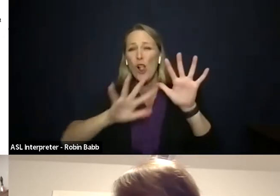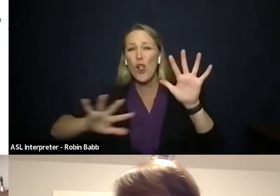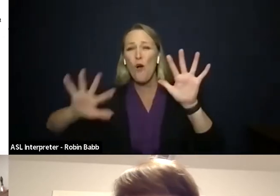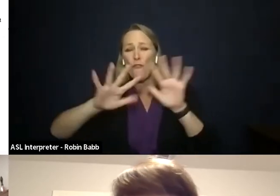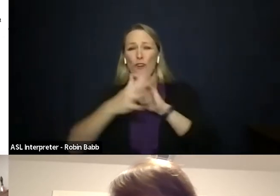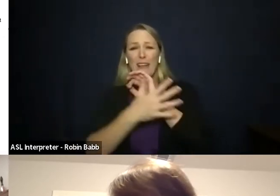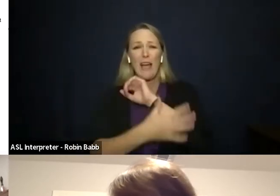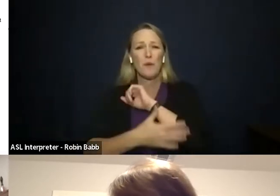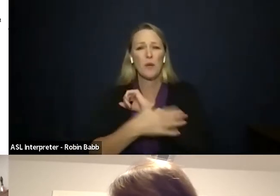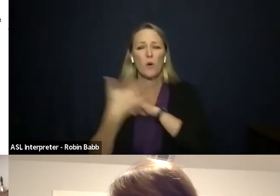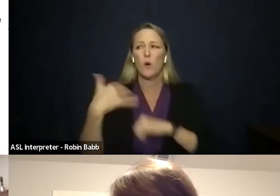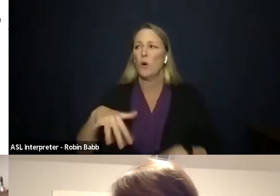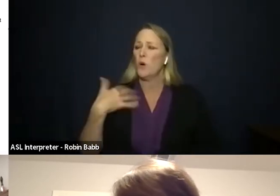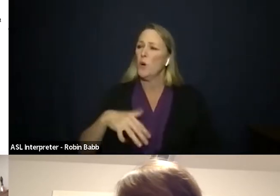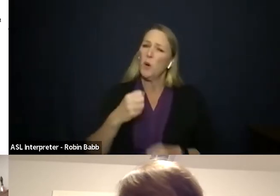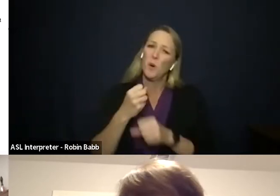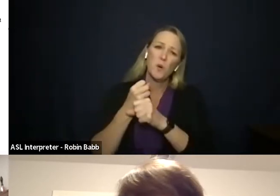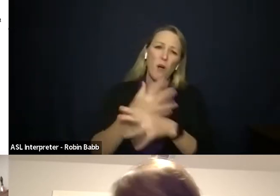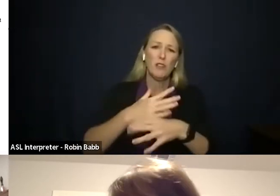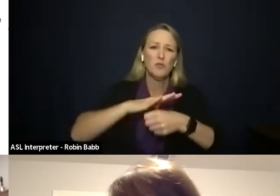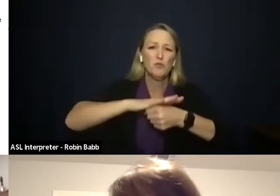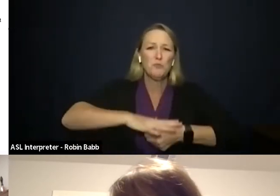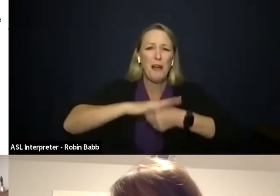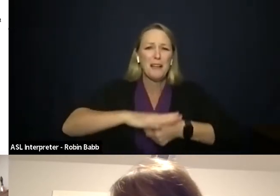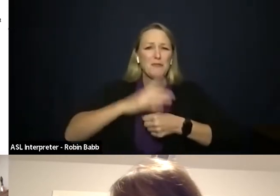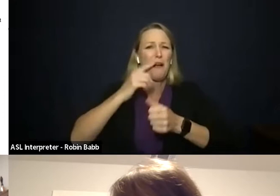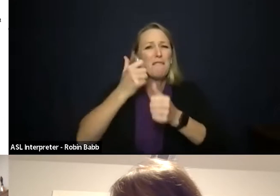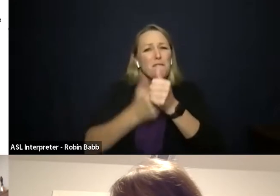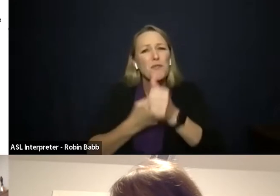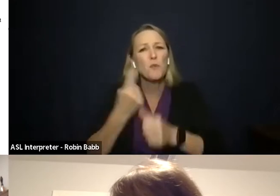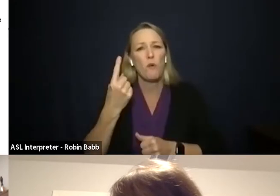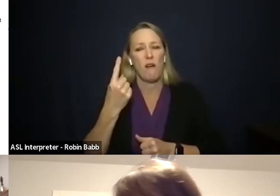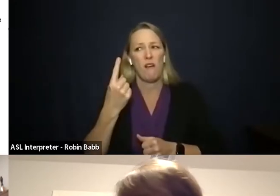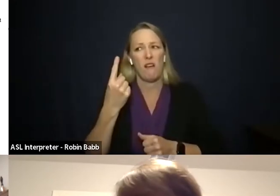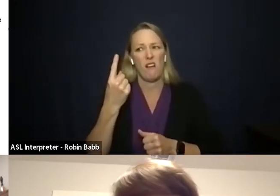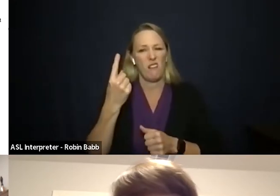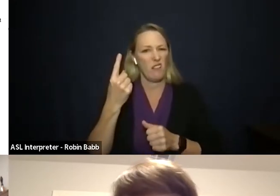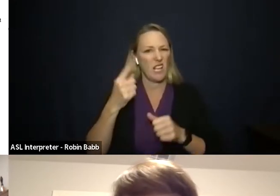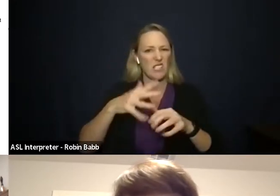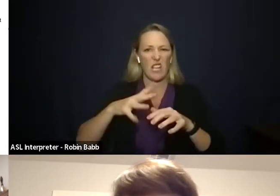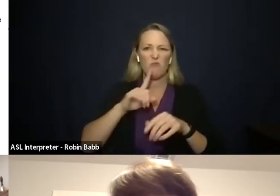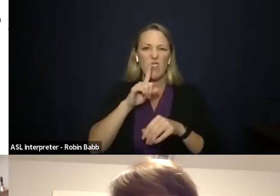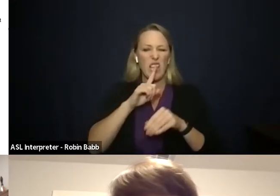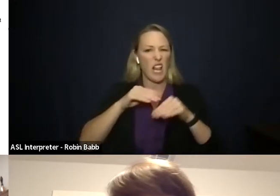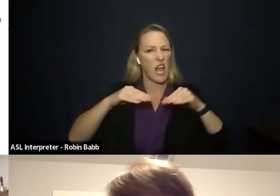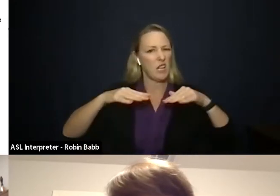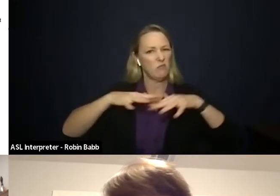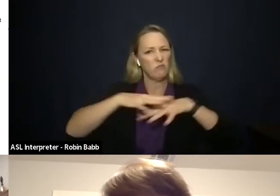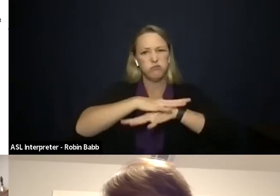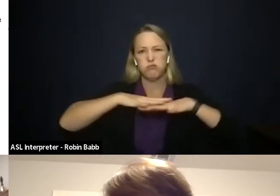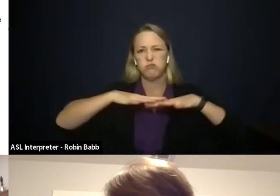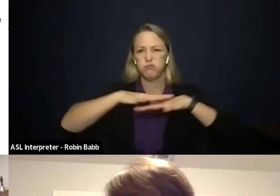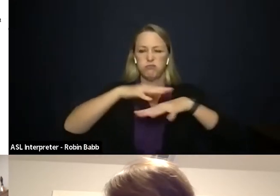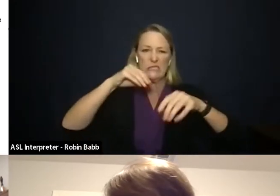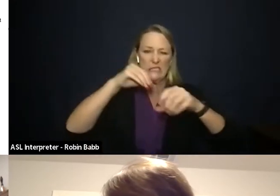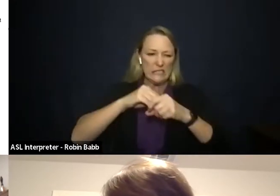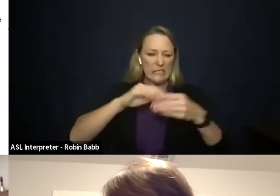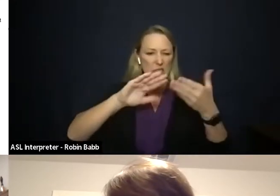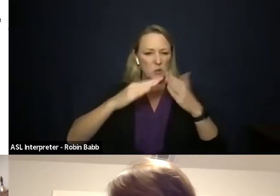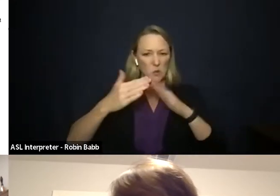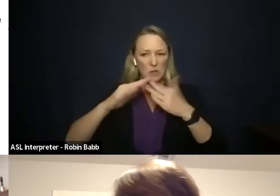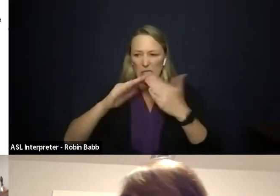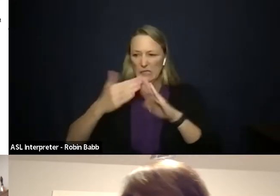stress to everyone because it's in the community broadly so people who work in all levels of